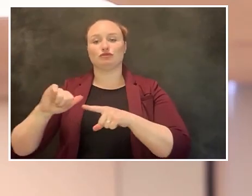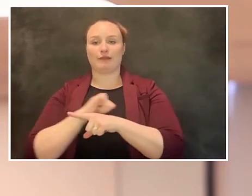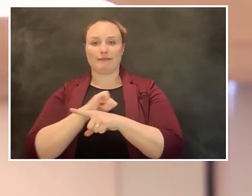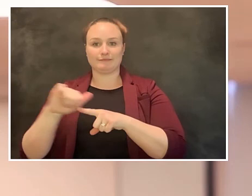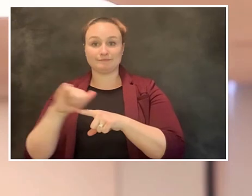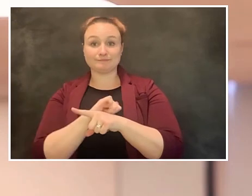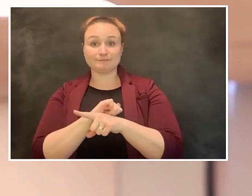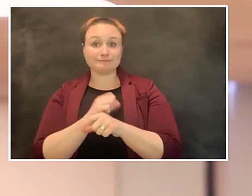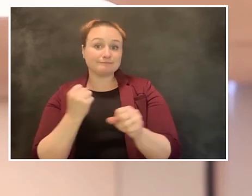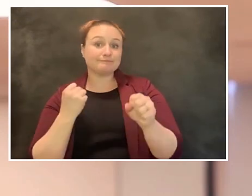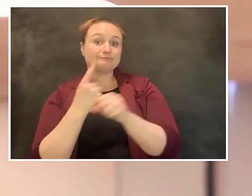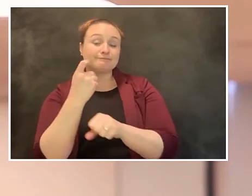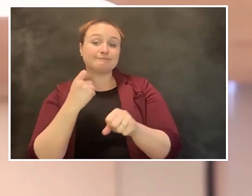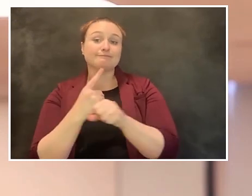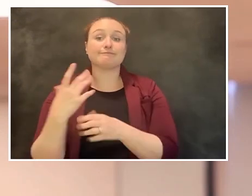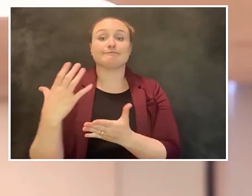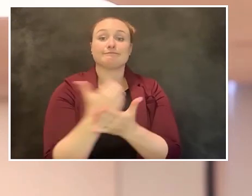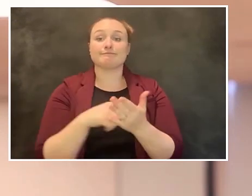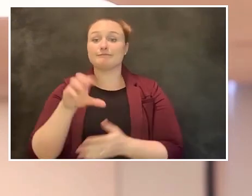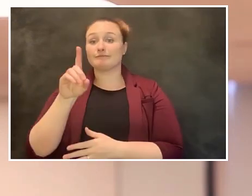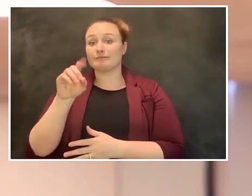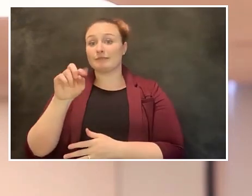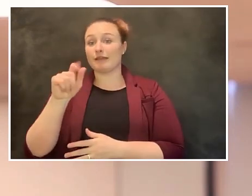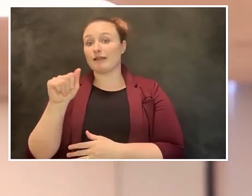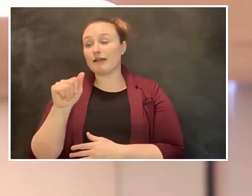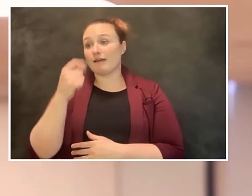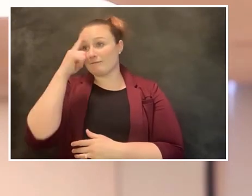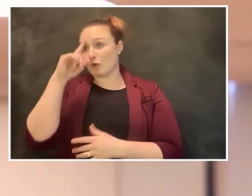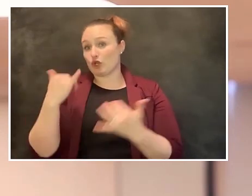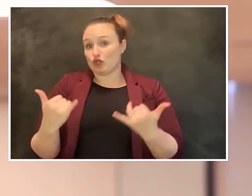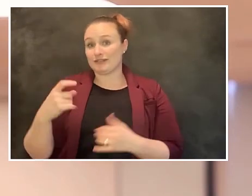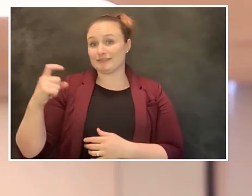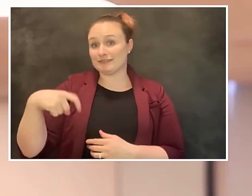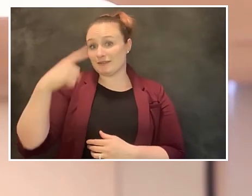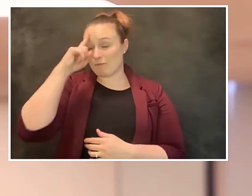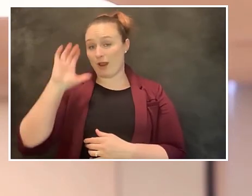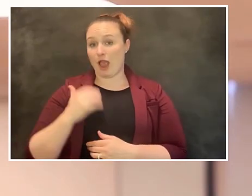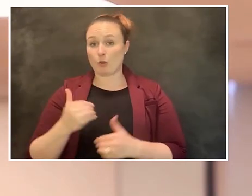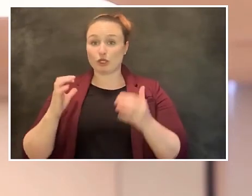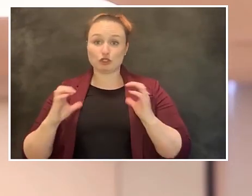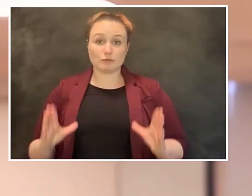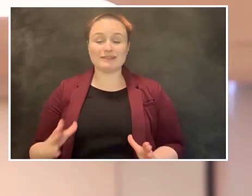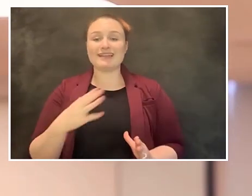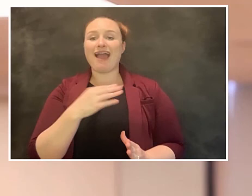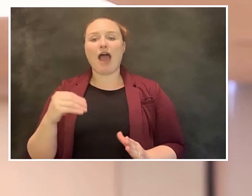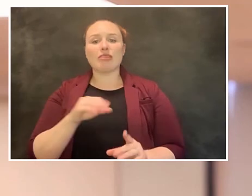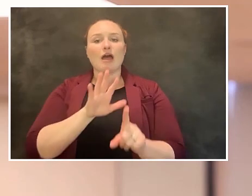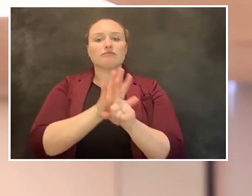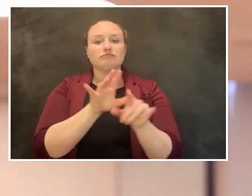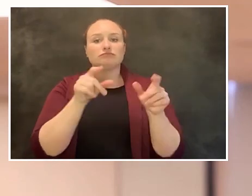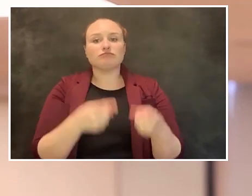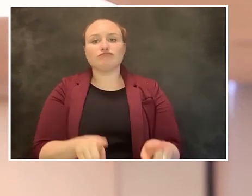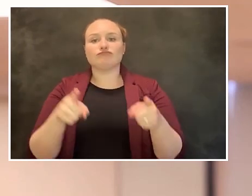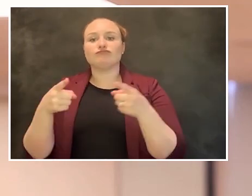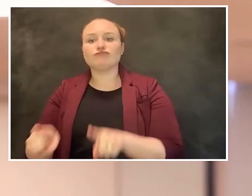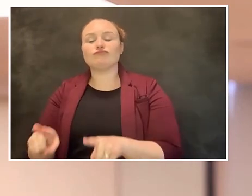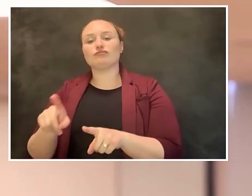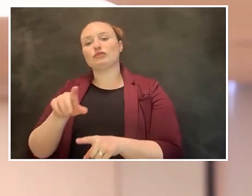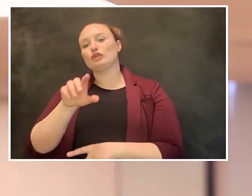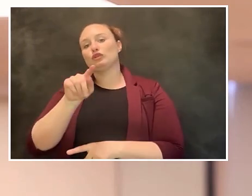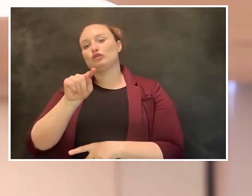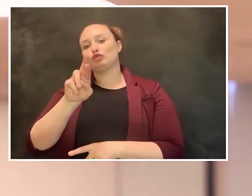us understand the current and emergent needs of our consumers and the trends in the public behavioral health industry, both locally